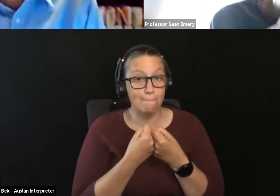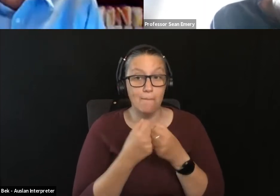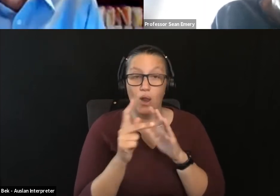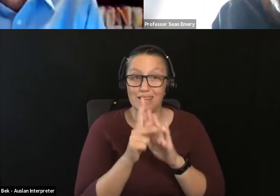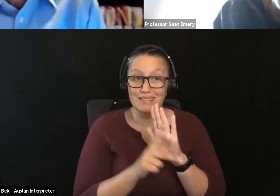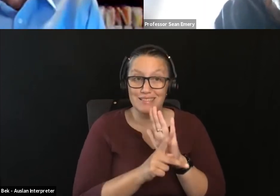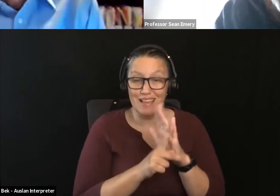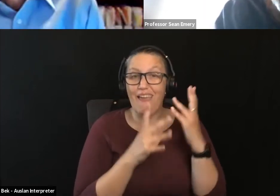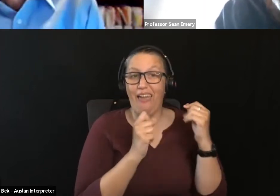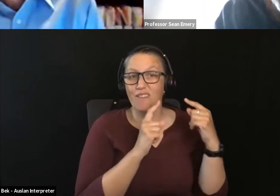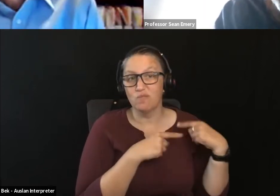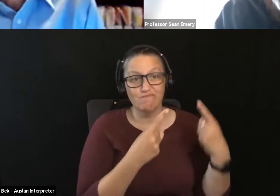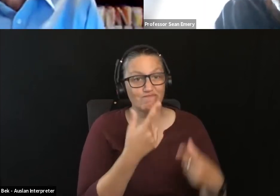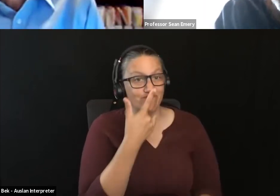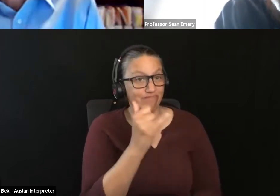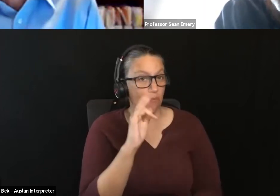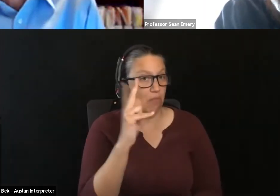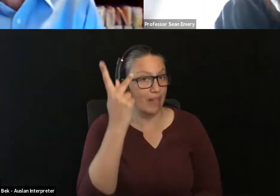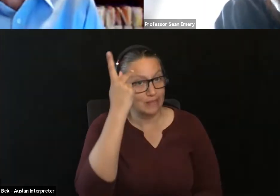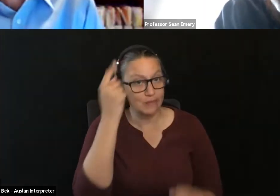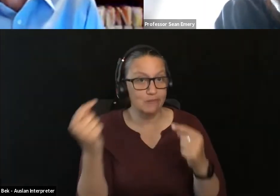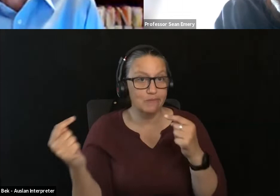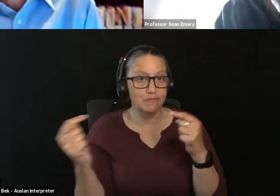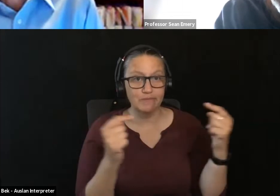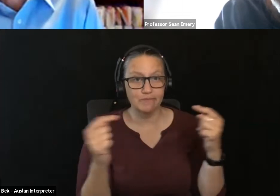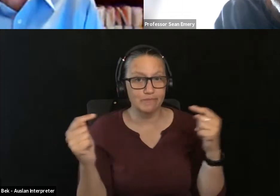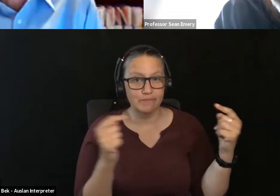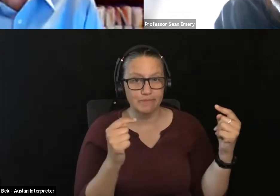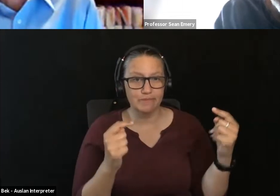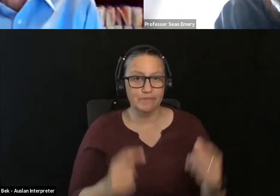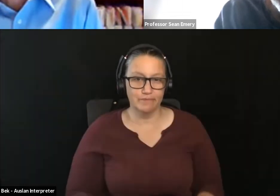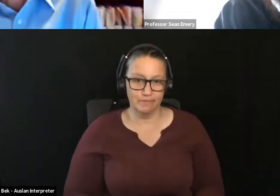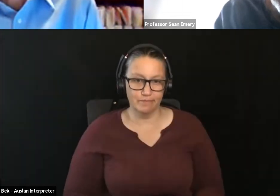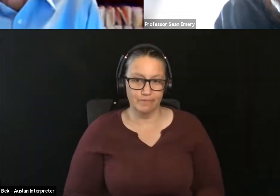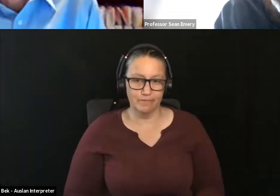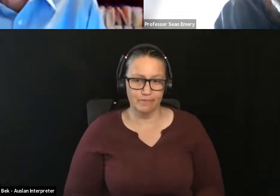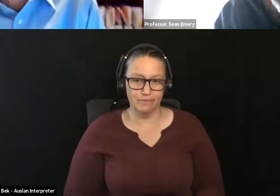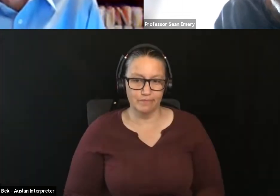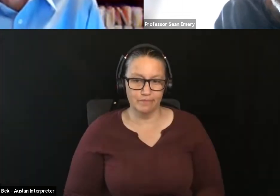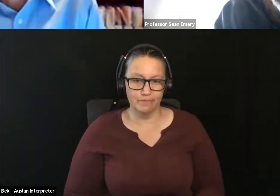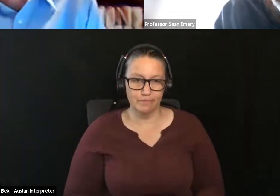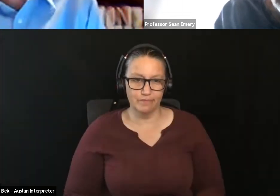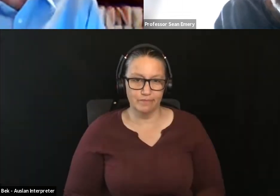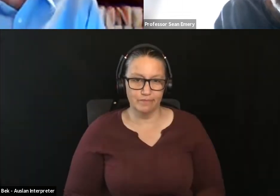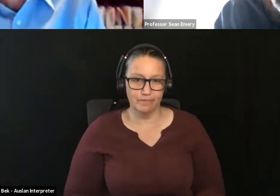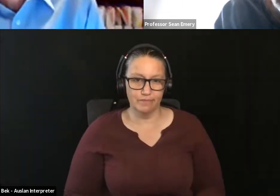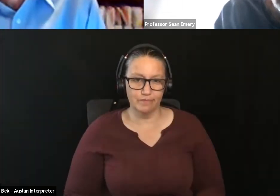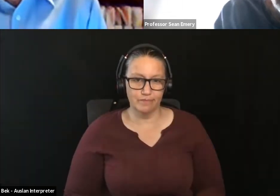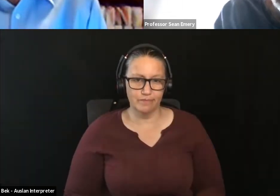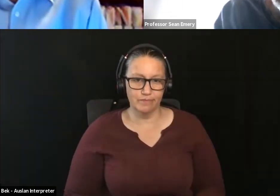politicized. And that's been true for a long time. Back in the 1980s, I